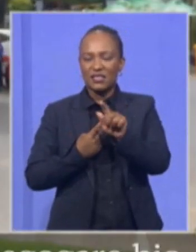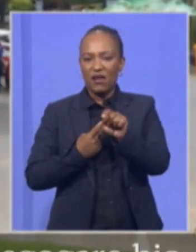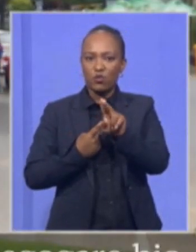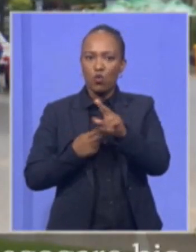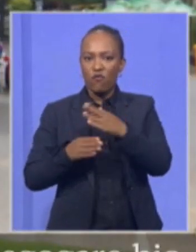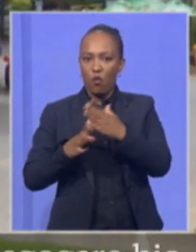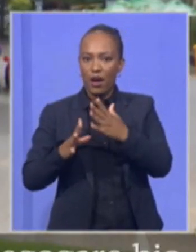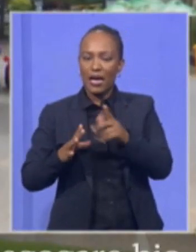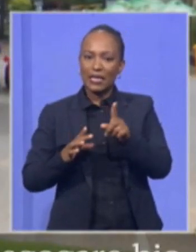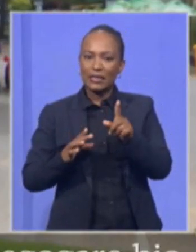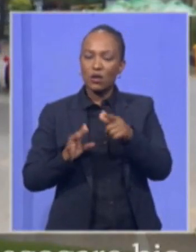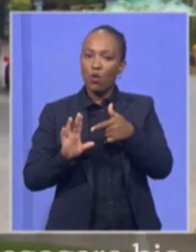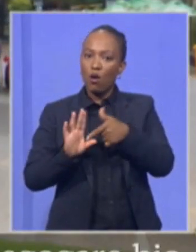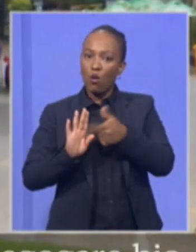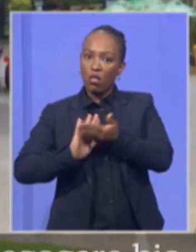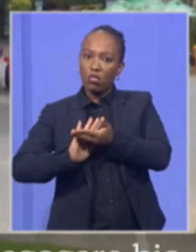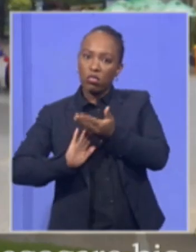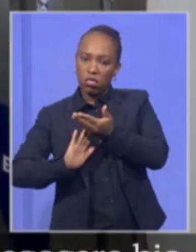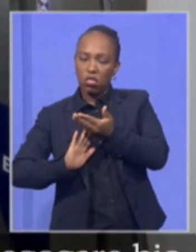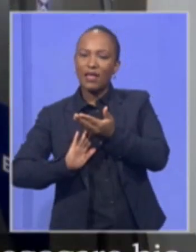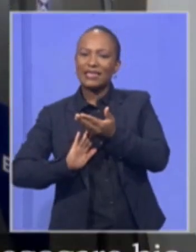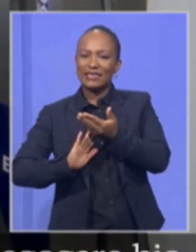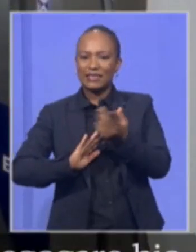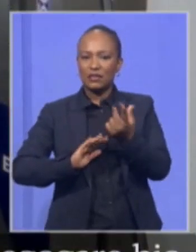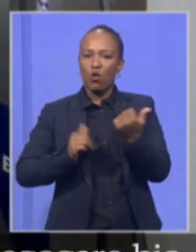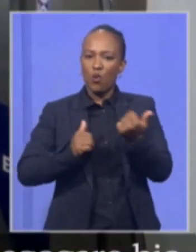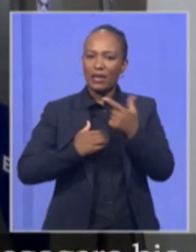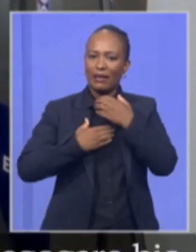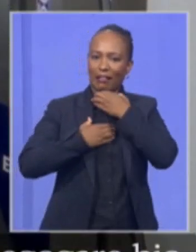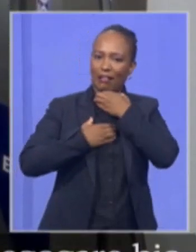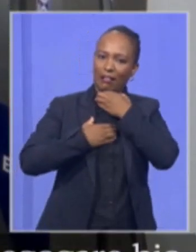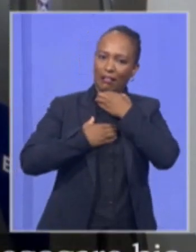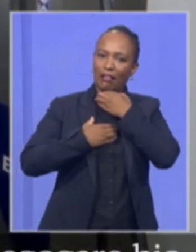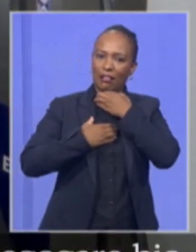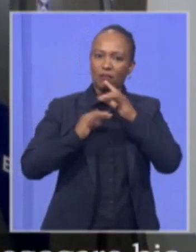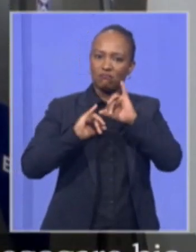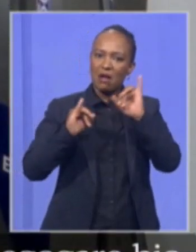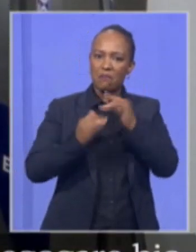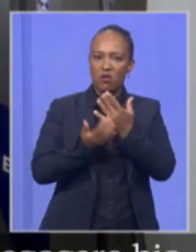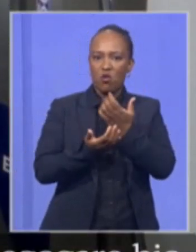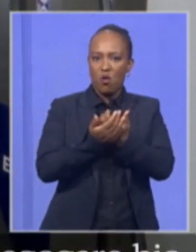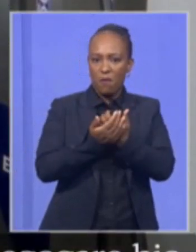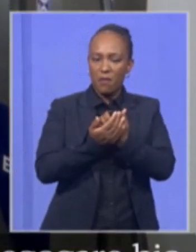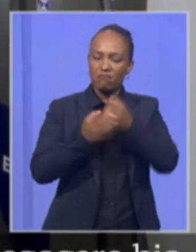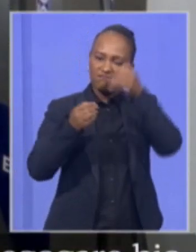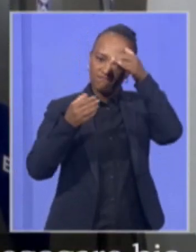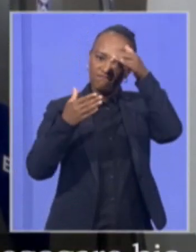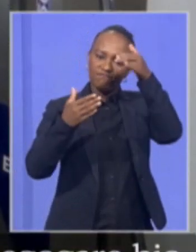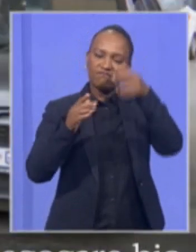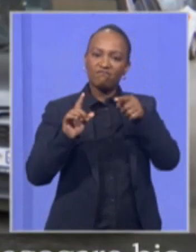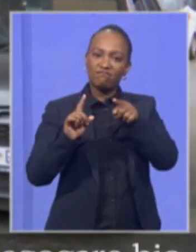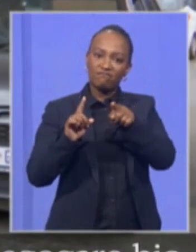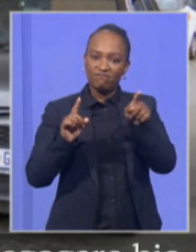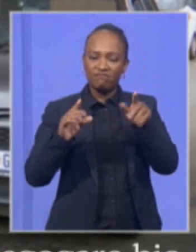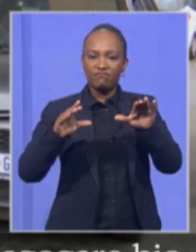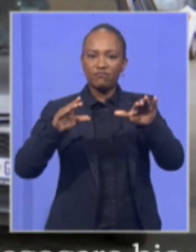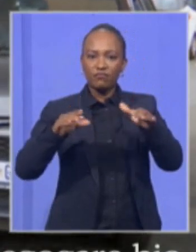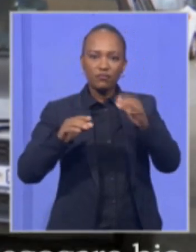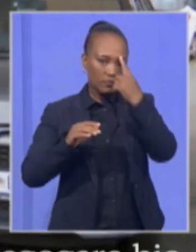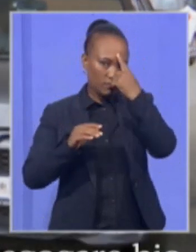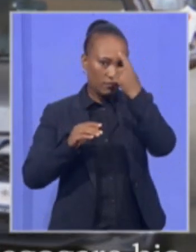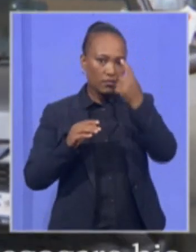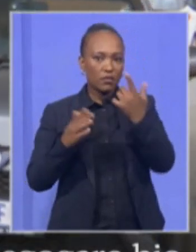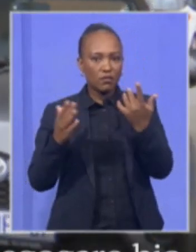ka tliša kgatelelo ya mašeleng yeo e šetšego e le gona go maAfrika Borwa. Ge le ditsebi tša ekonomi tšona di dumela gore go ka